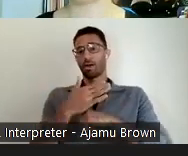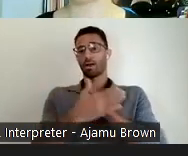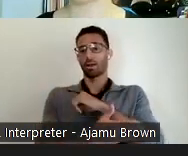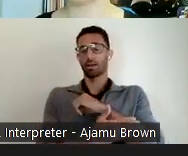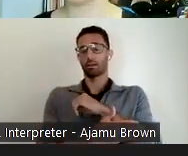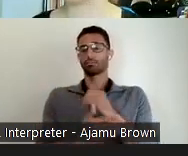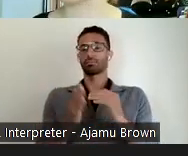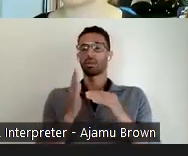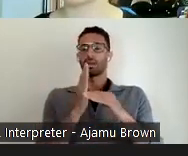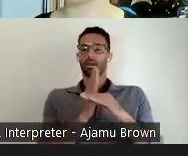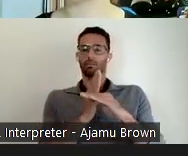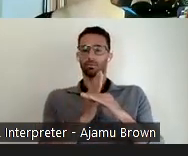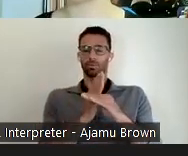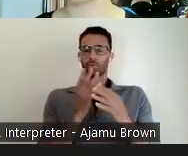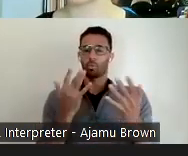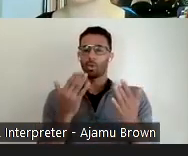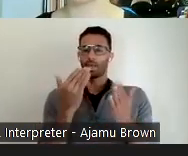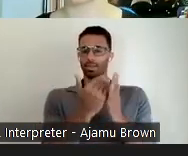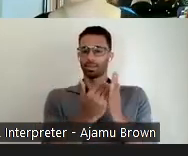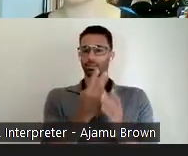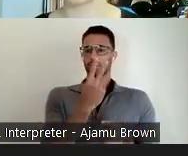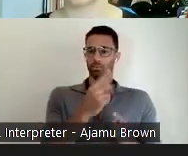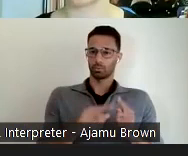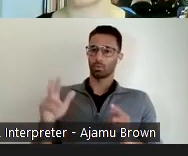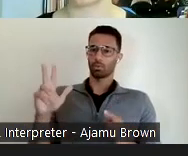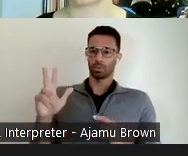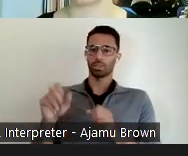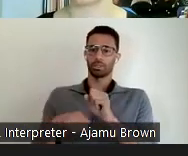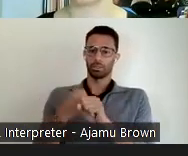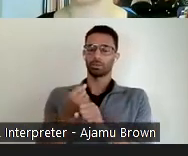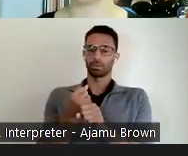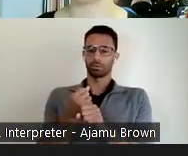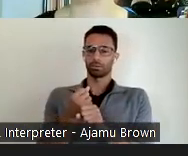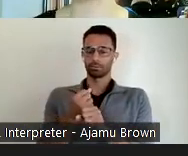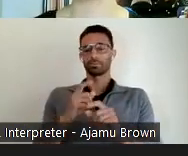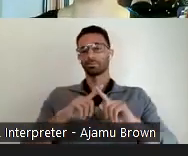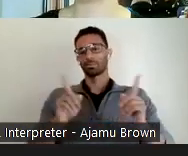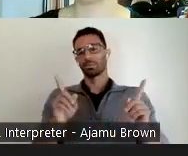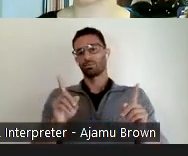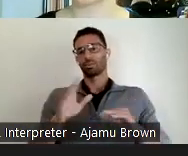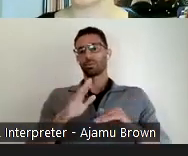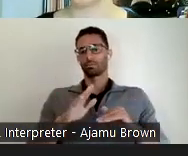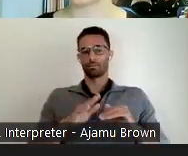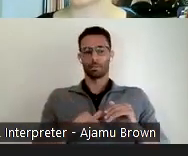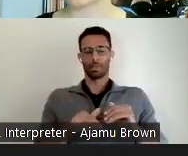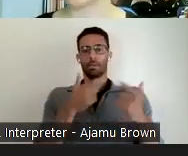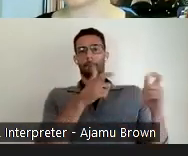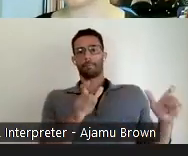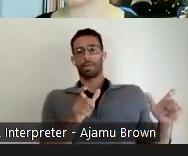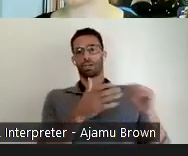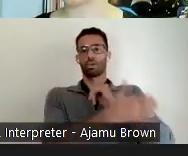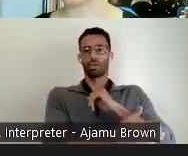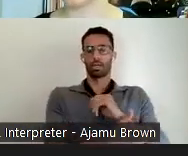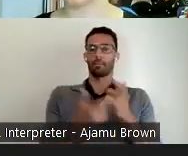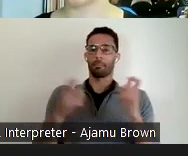list time for any of those properties is 2 to 3 years, which is different than the bigger counties and the bigger